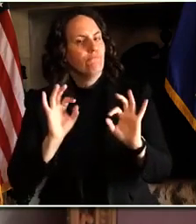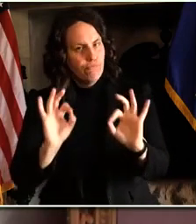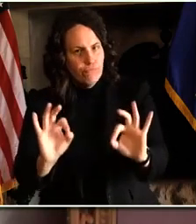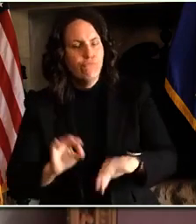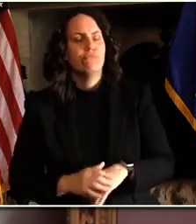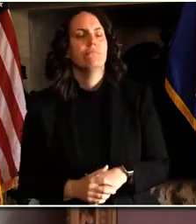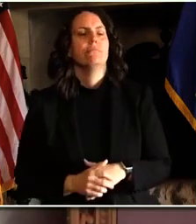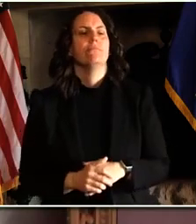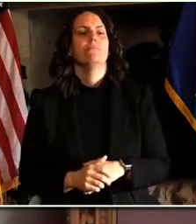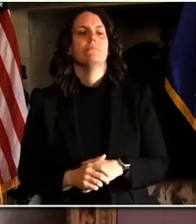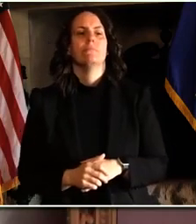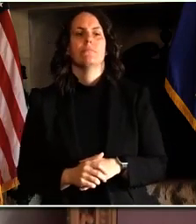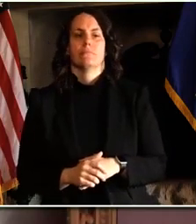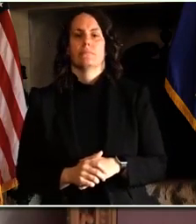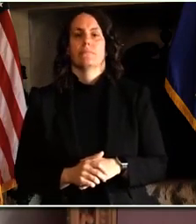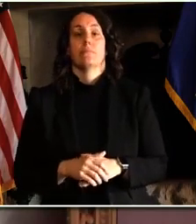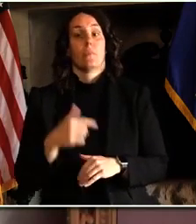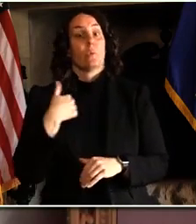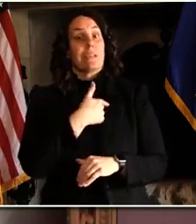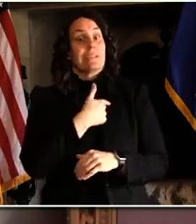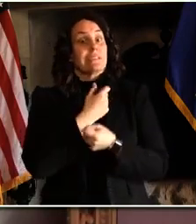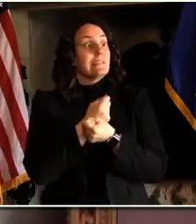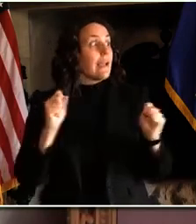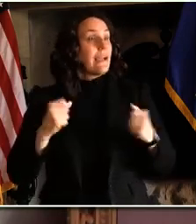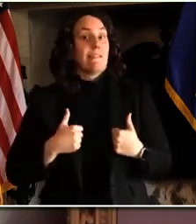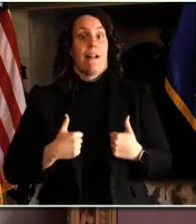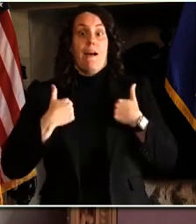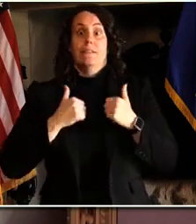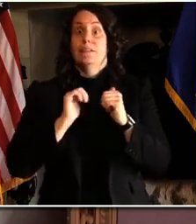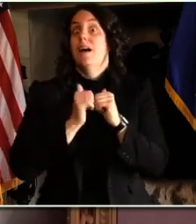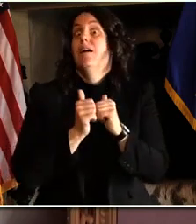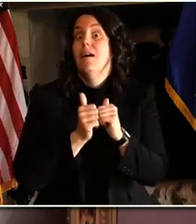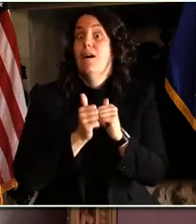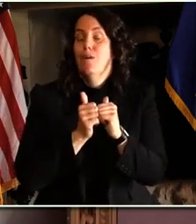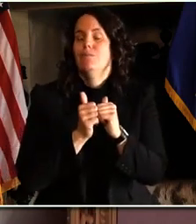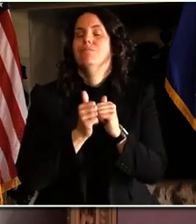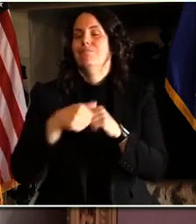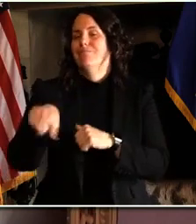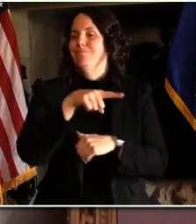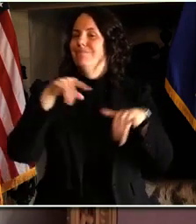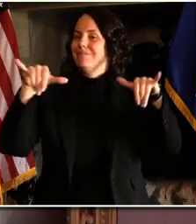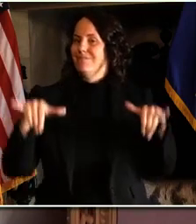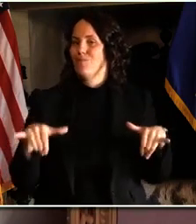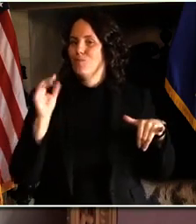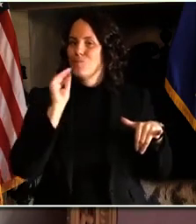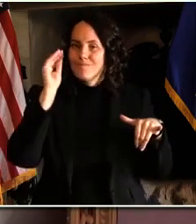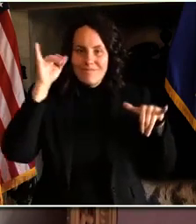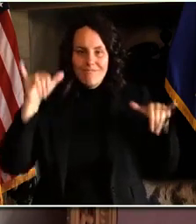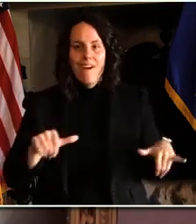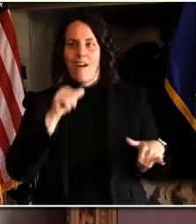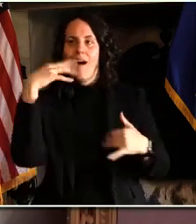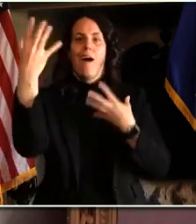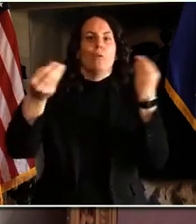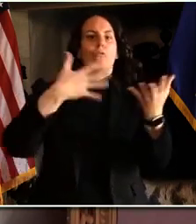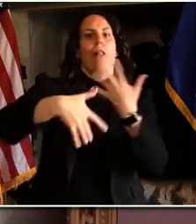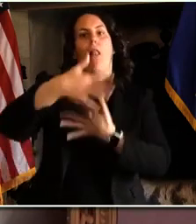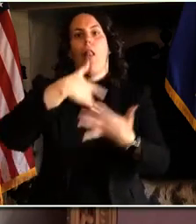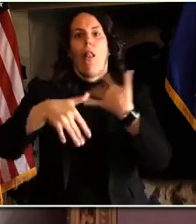saving lives by being safer at home. And now I'll get into today's update on